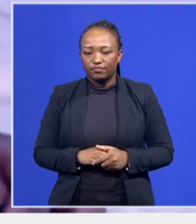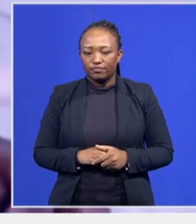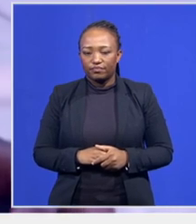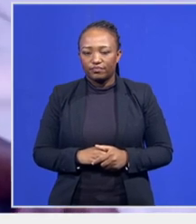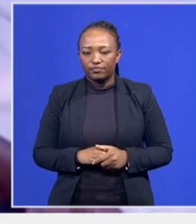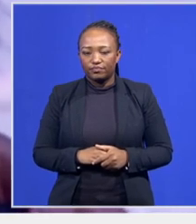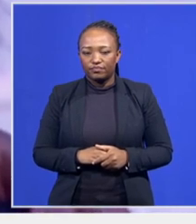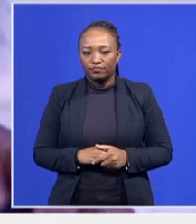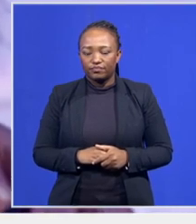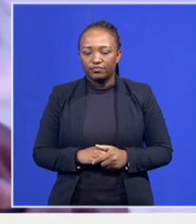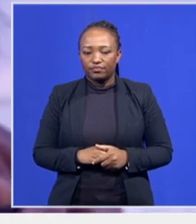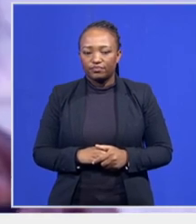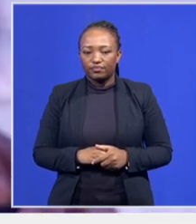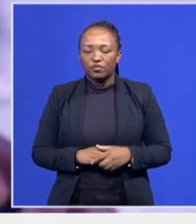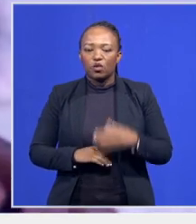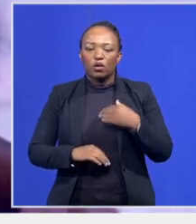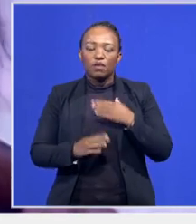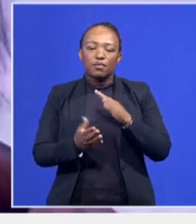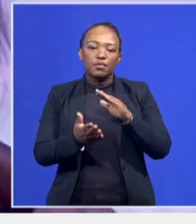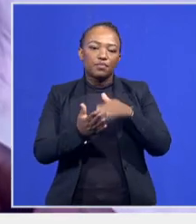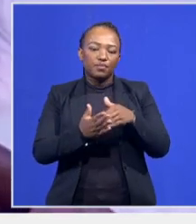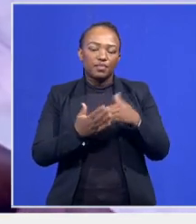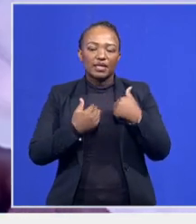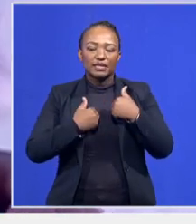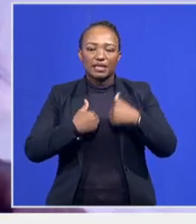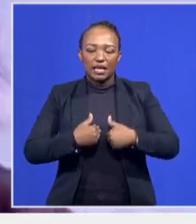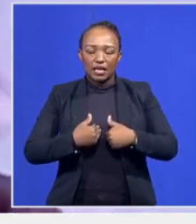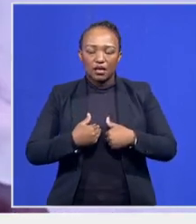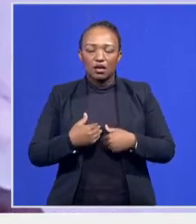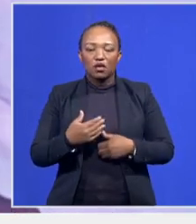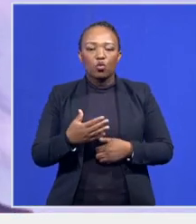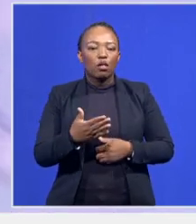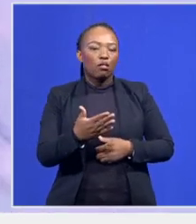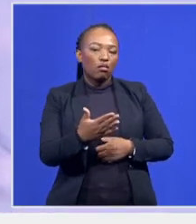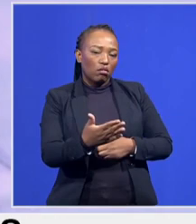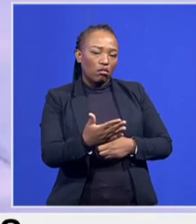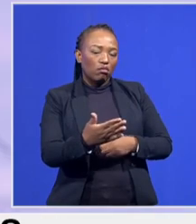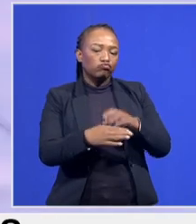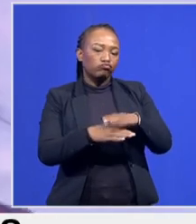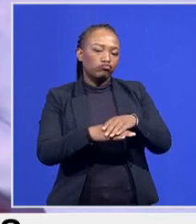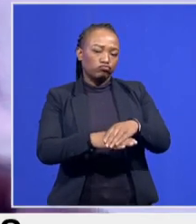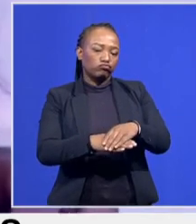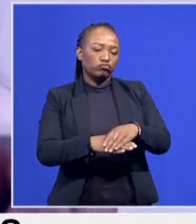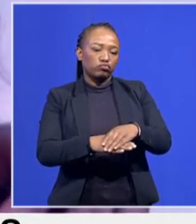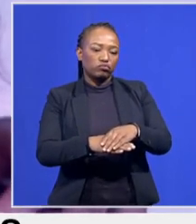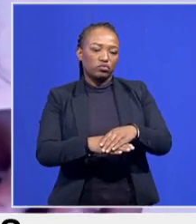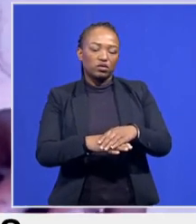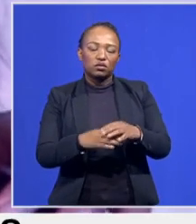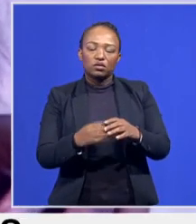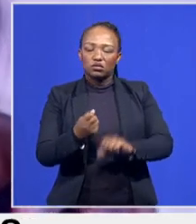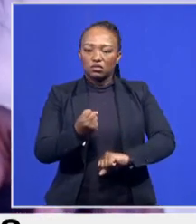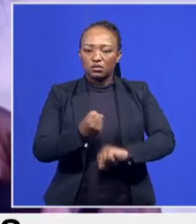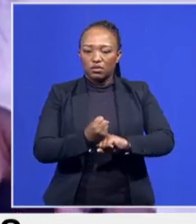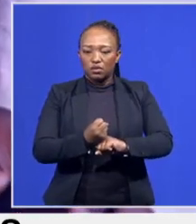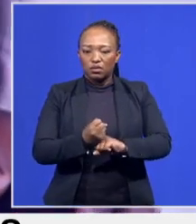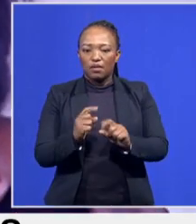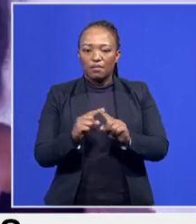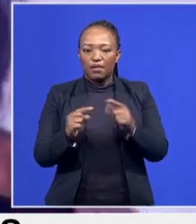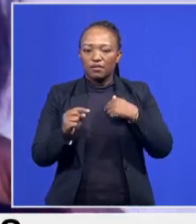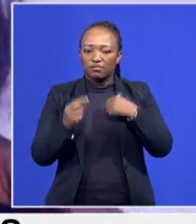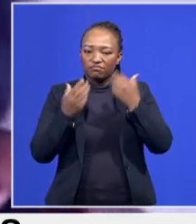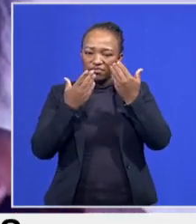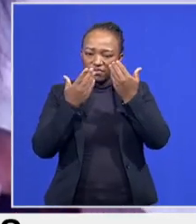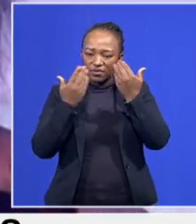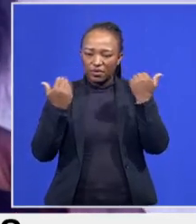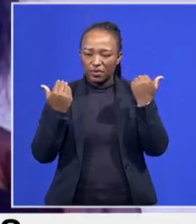on Sunday, you reached out your hand for me to hold. Little did I know that was going to be the